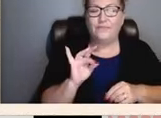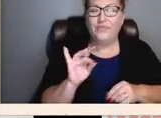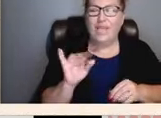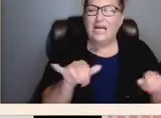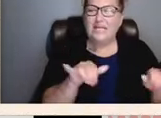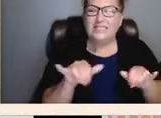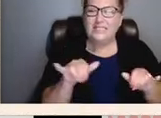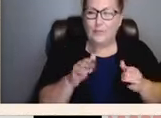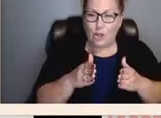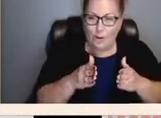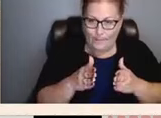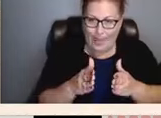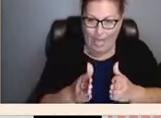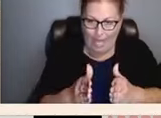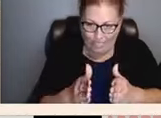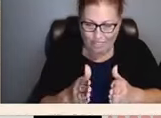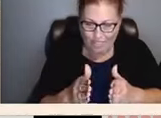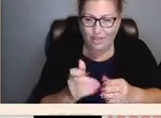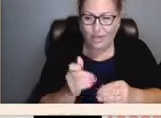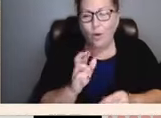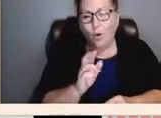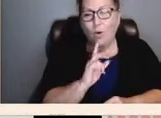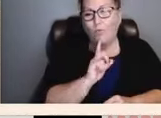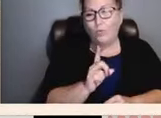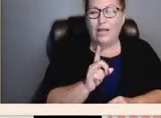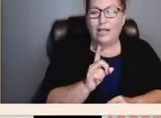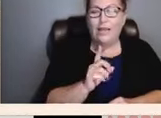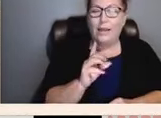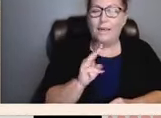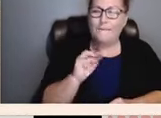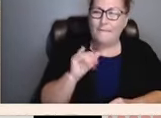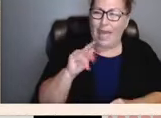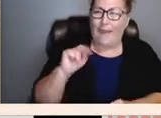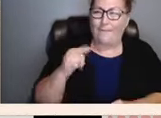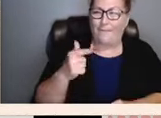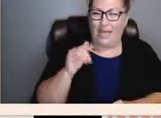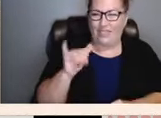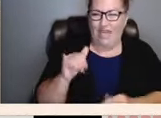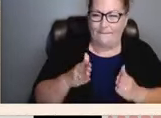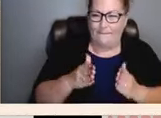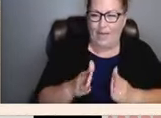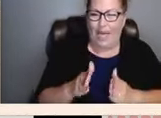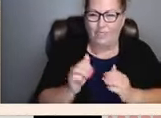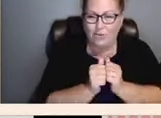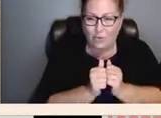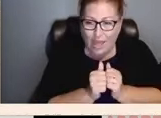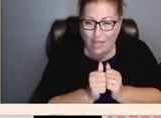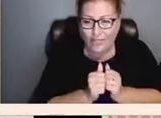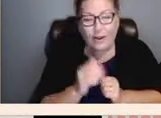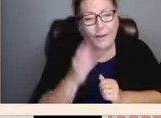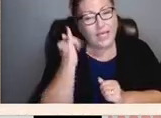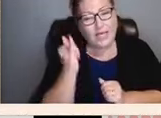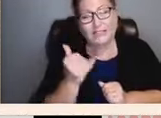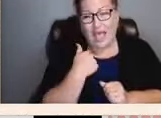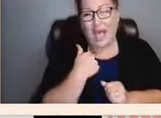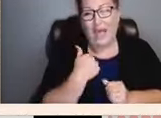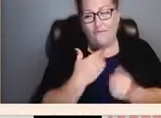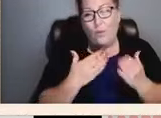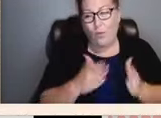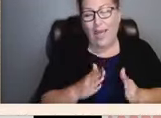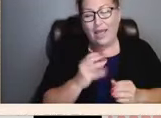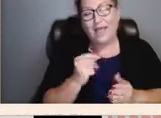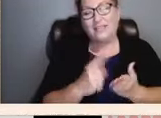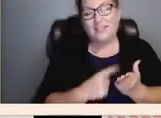or really mapping out that path together, because there is a way, and sometimes there's